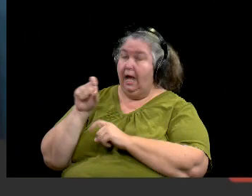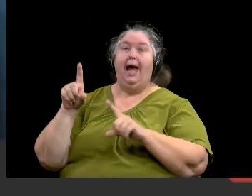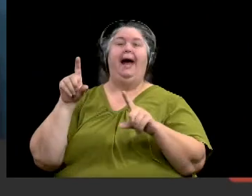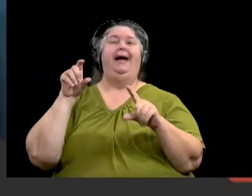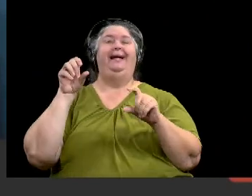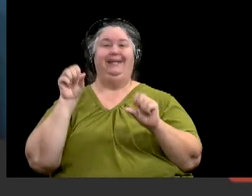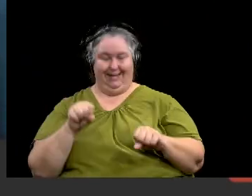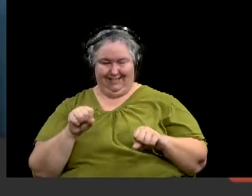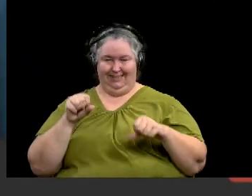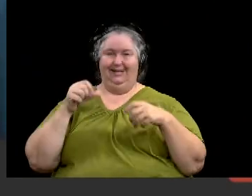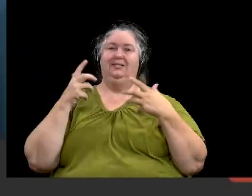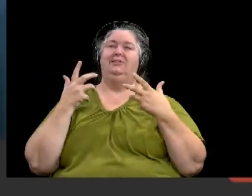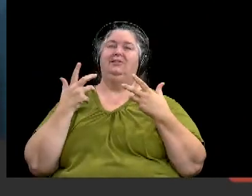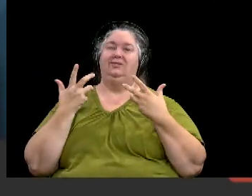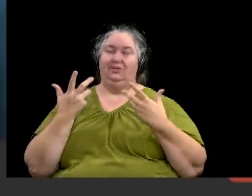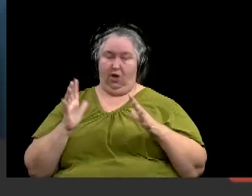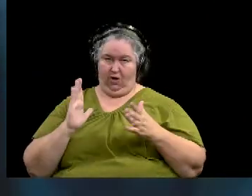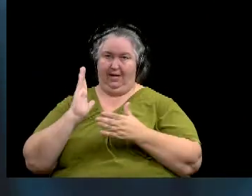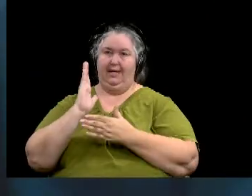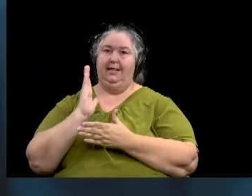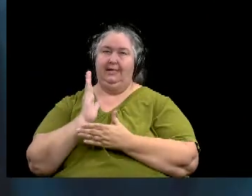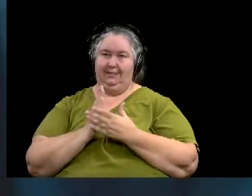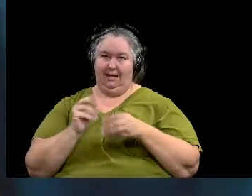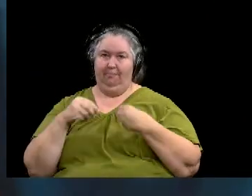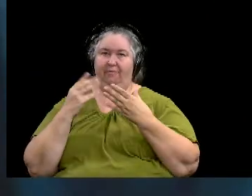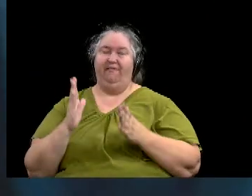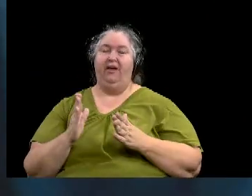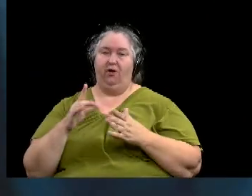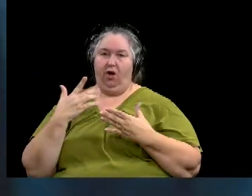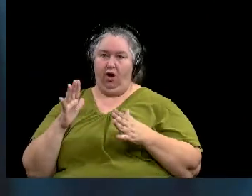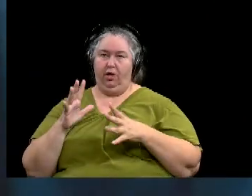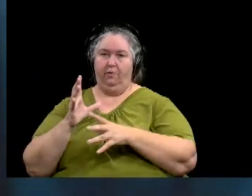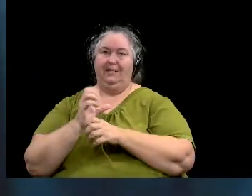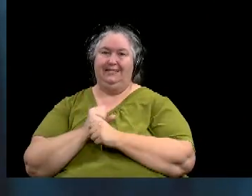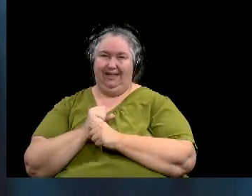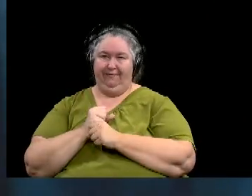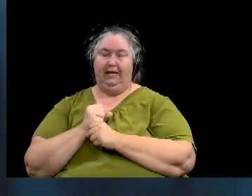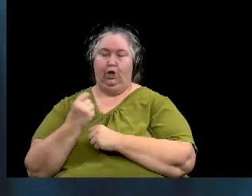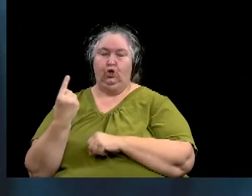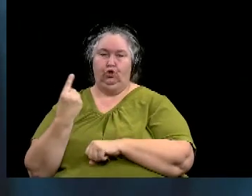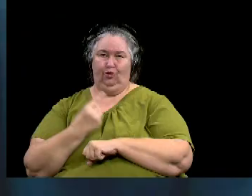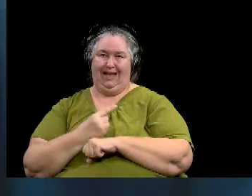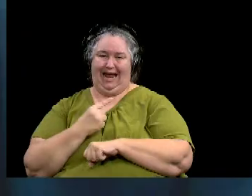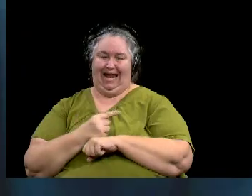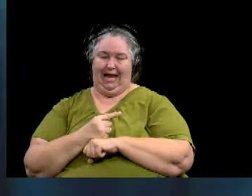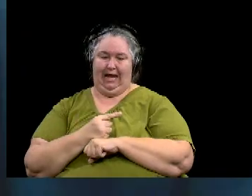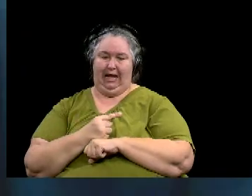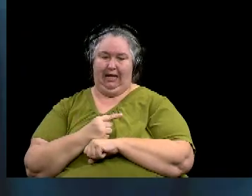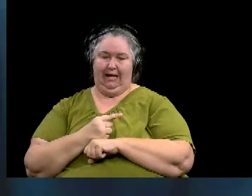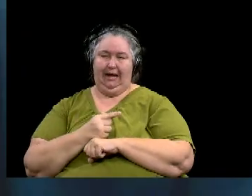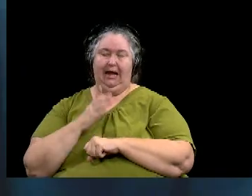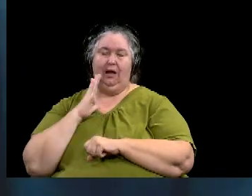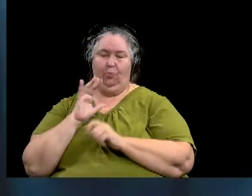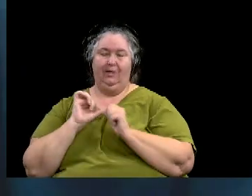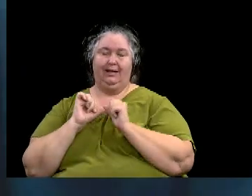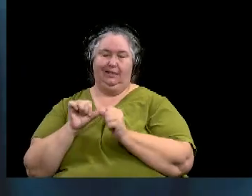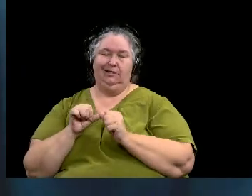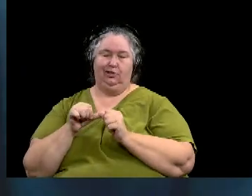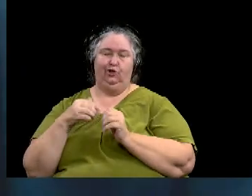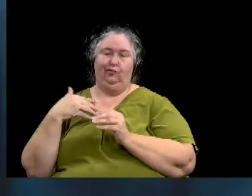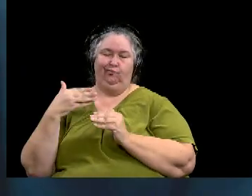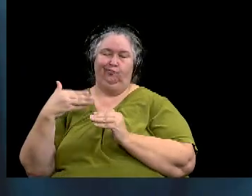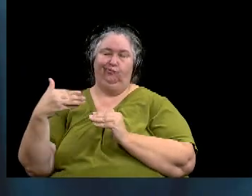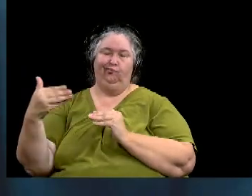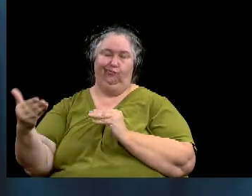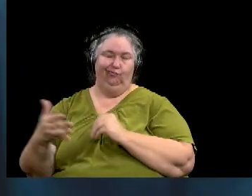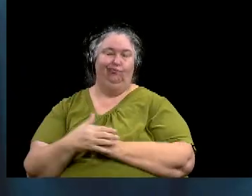already receiving vaccines today, vaccinations, and that will continue for several weeks to come. It's a matter of just getting